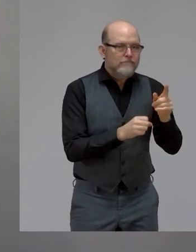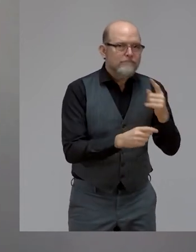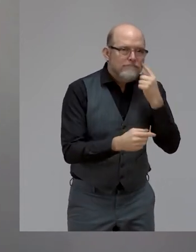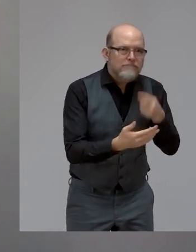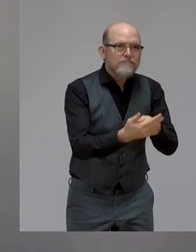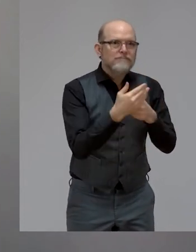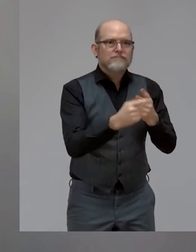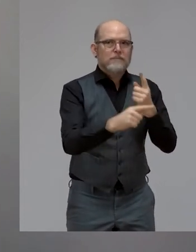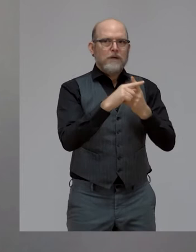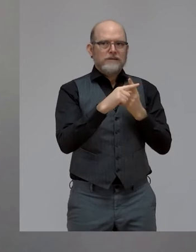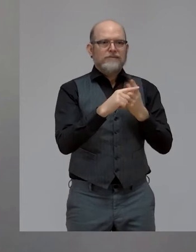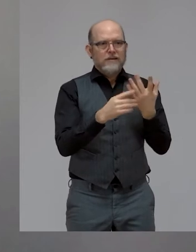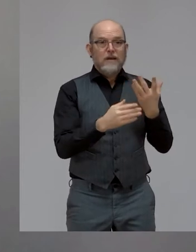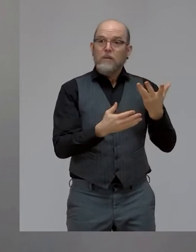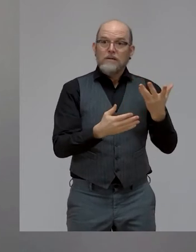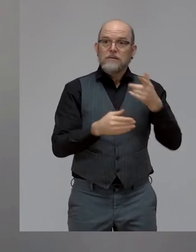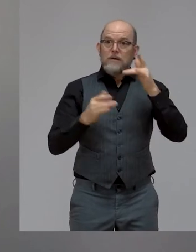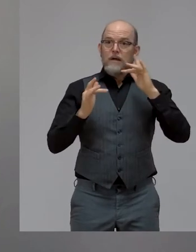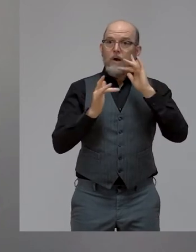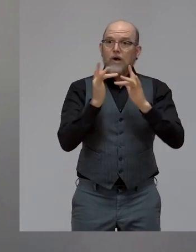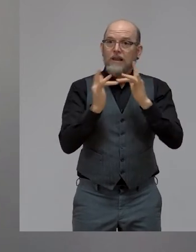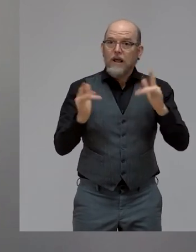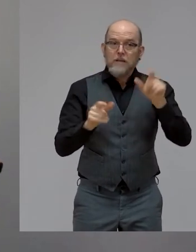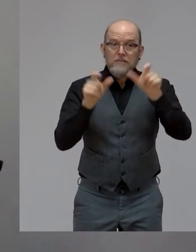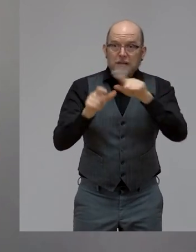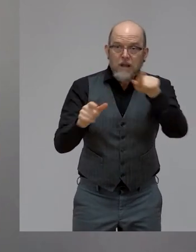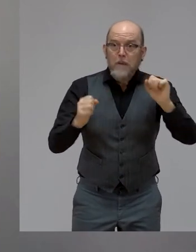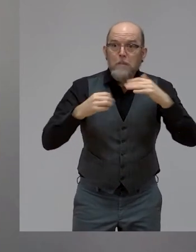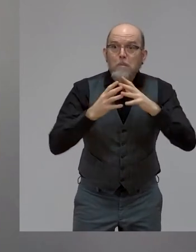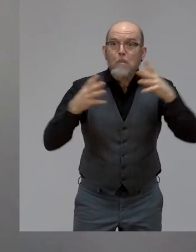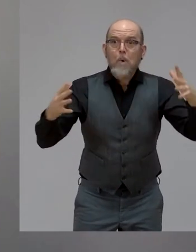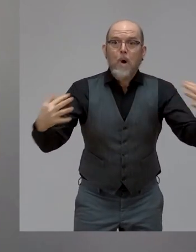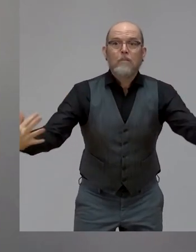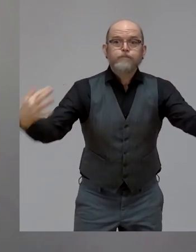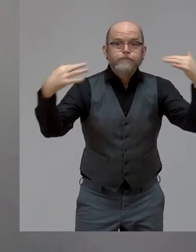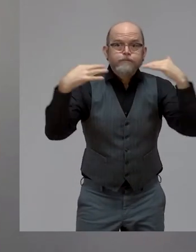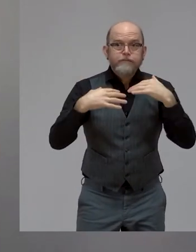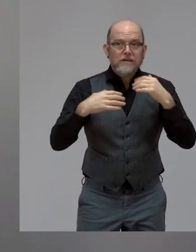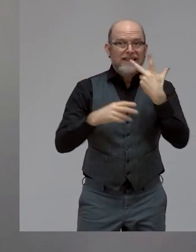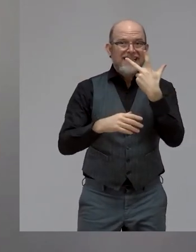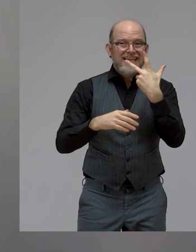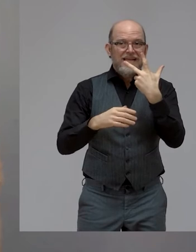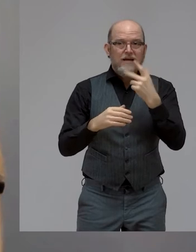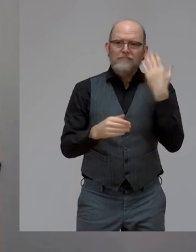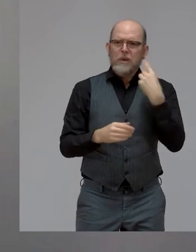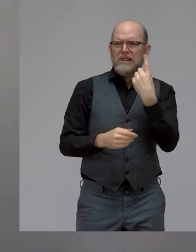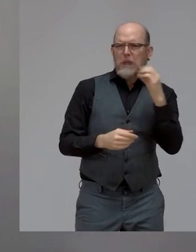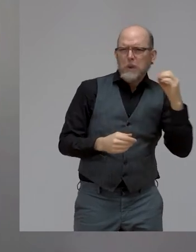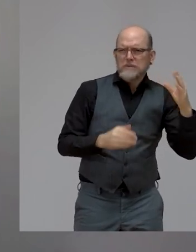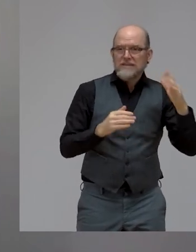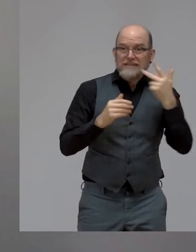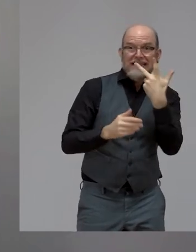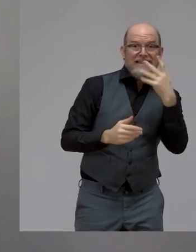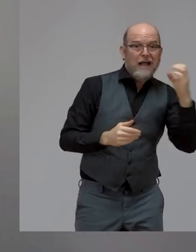us online. And where we may not be able to turn around and give each other a hug,